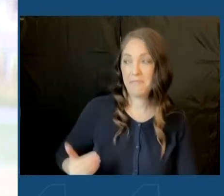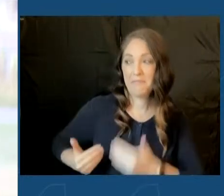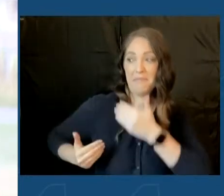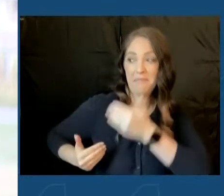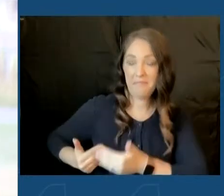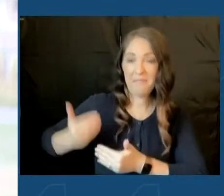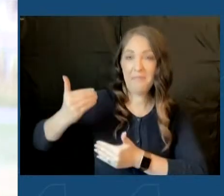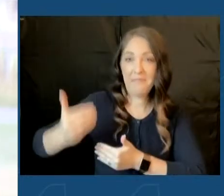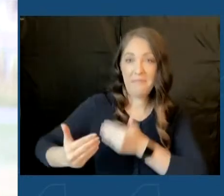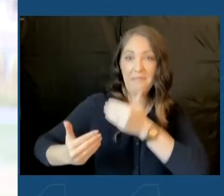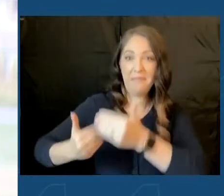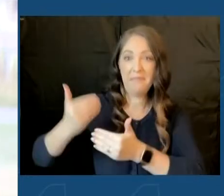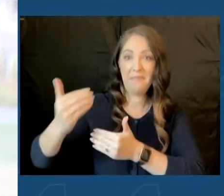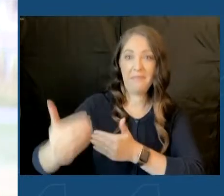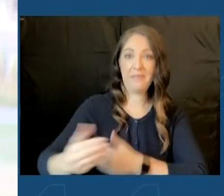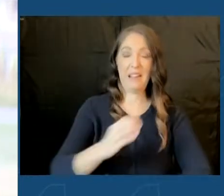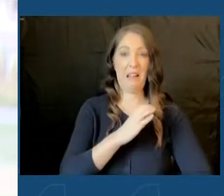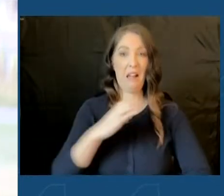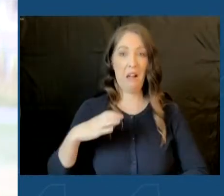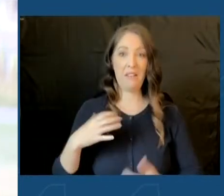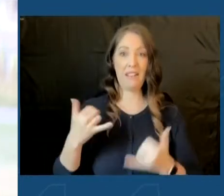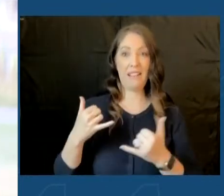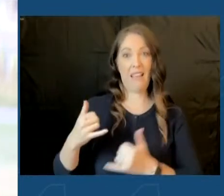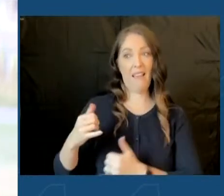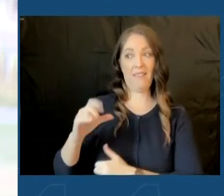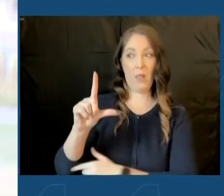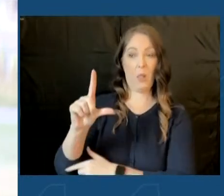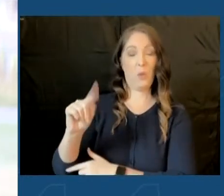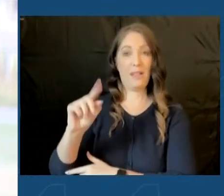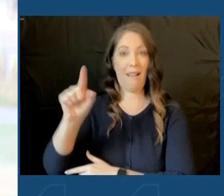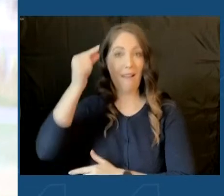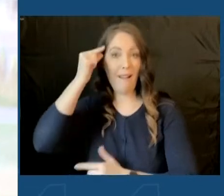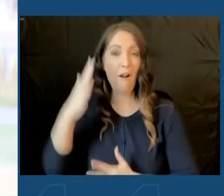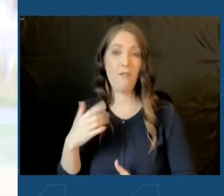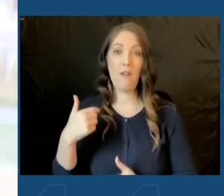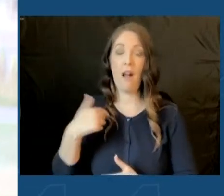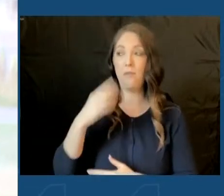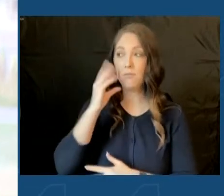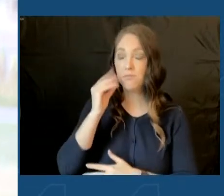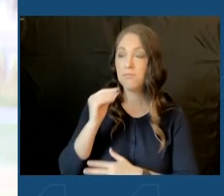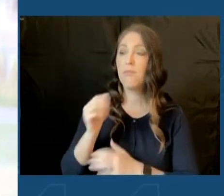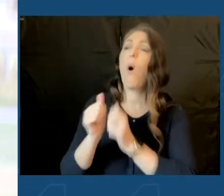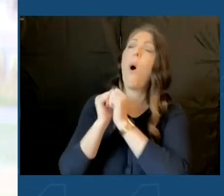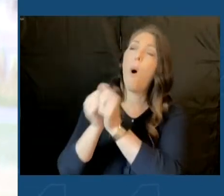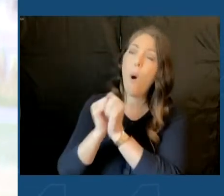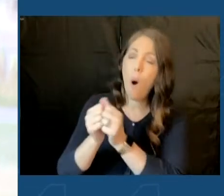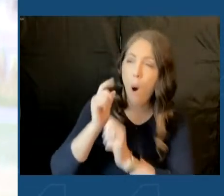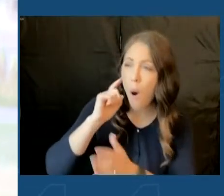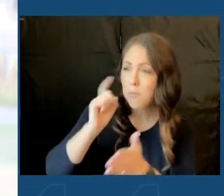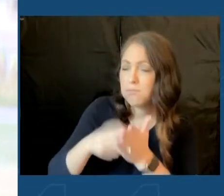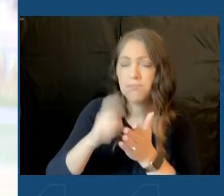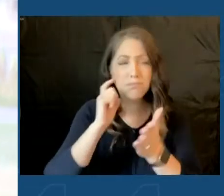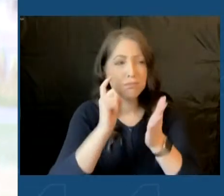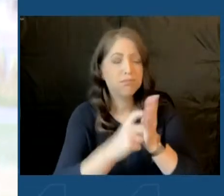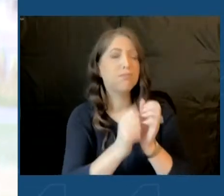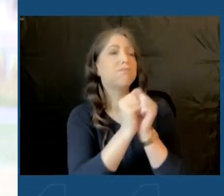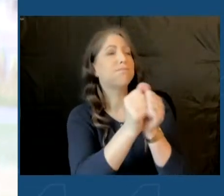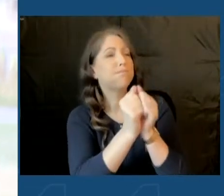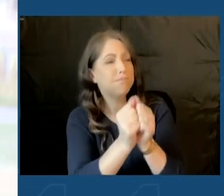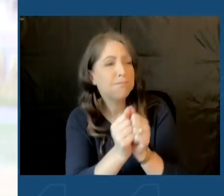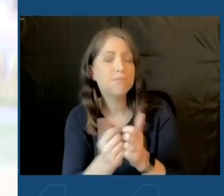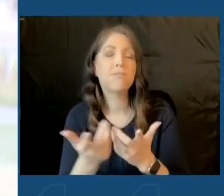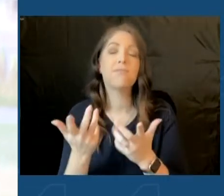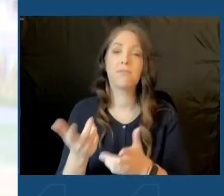and all the way up to lieutenant governor. So I see people who I have really deep relationships with and great admiration